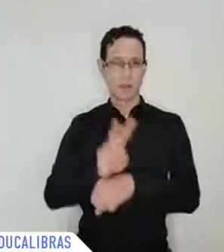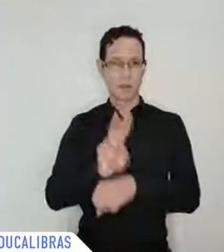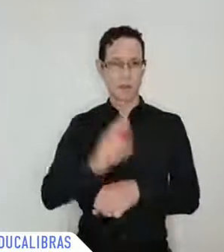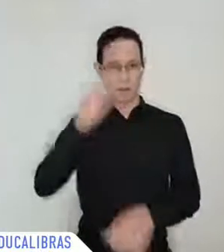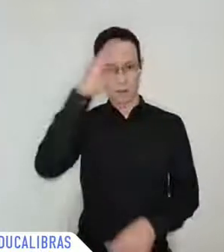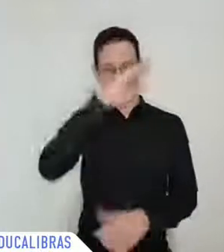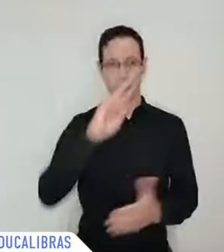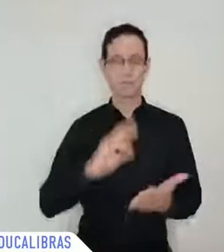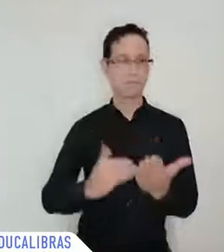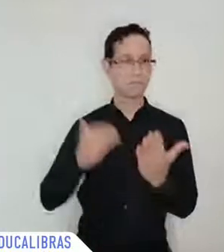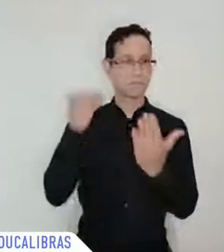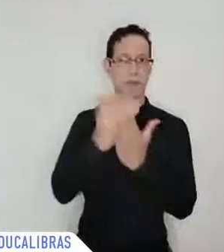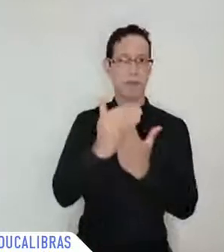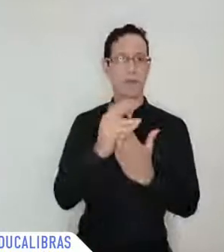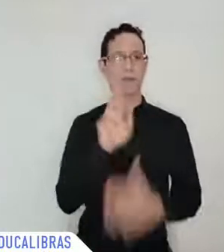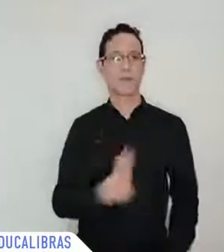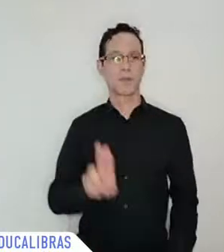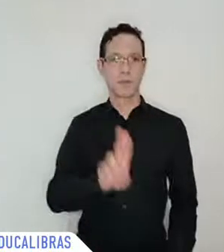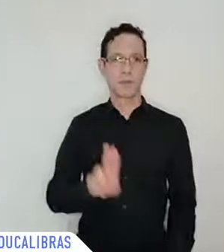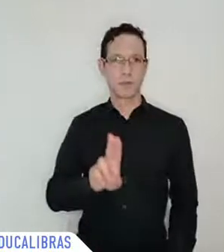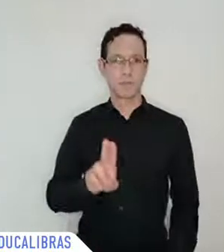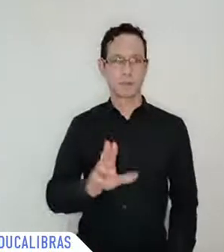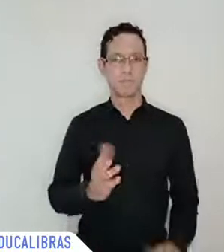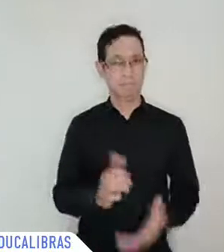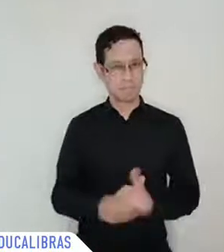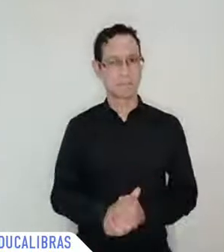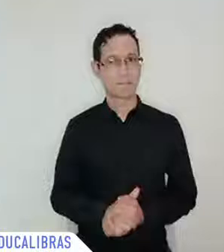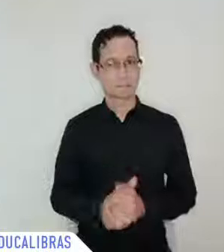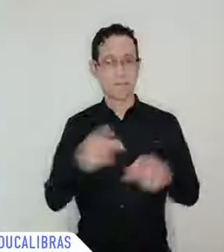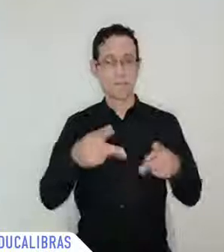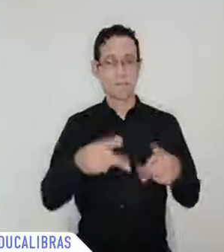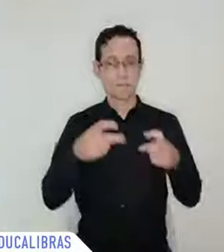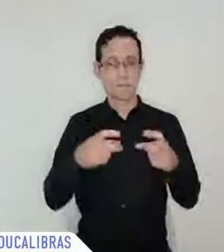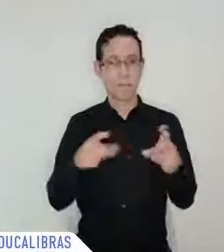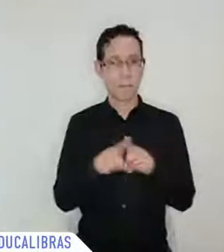In the first 2 years of Bolsonaro's government,